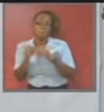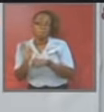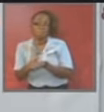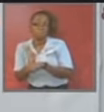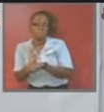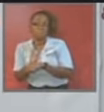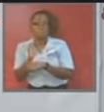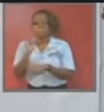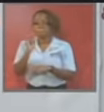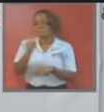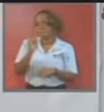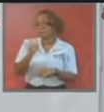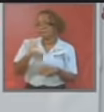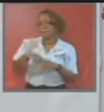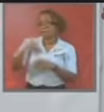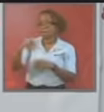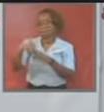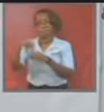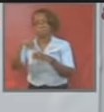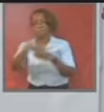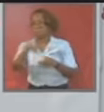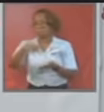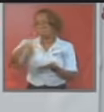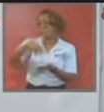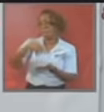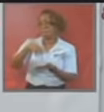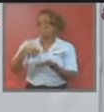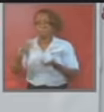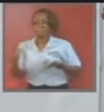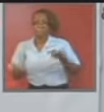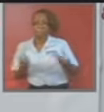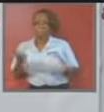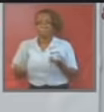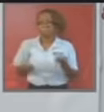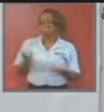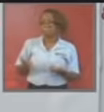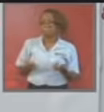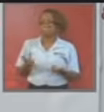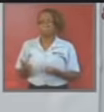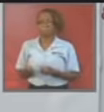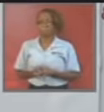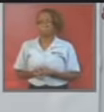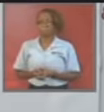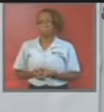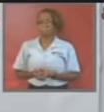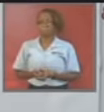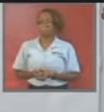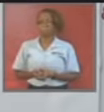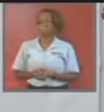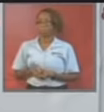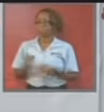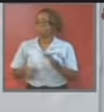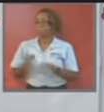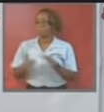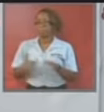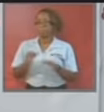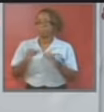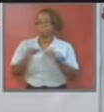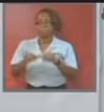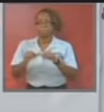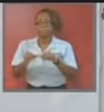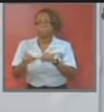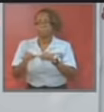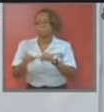already beginning to see over the last couple of days. As behaviors like that continue, what we do is we put the population